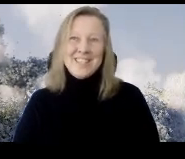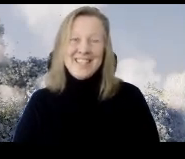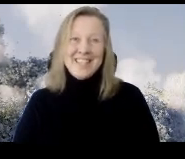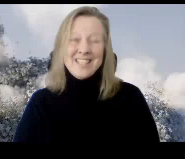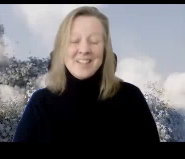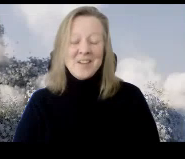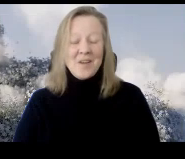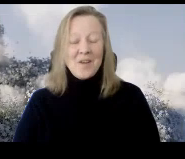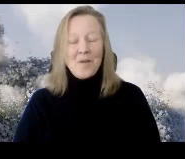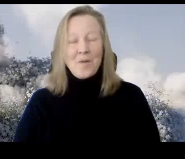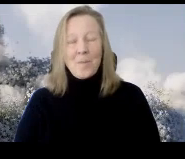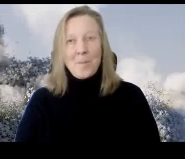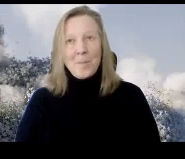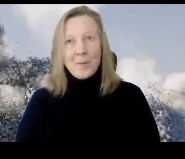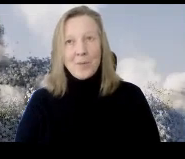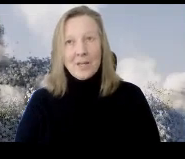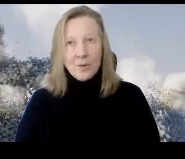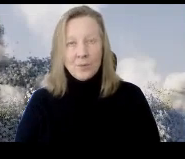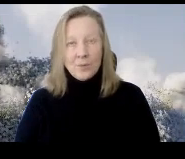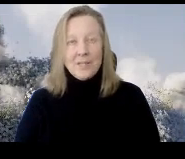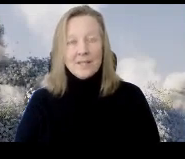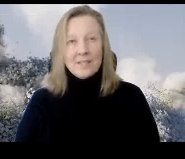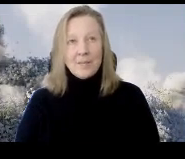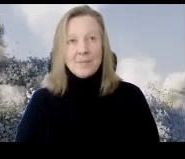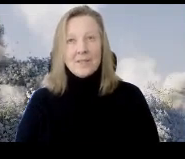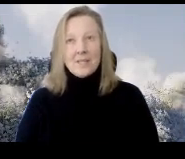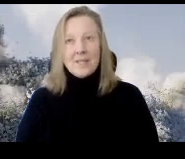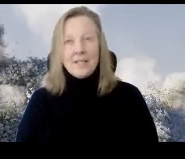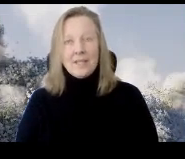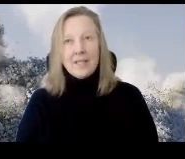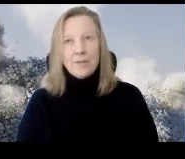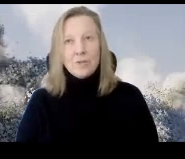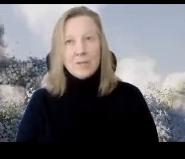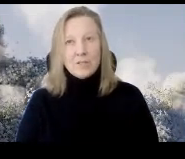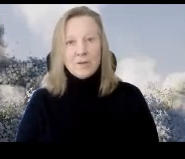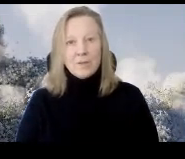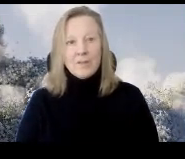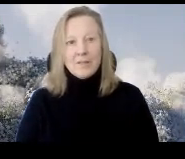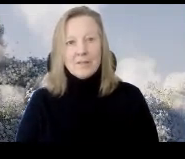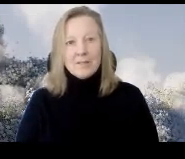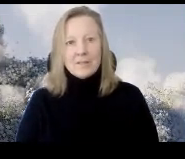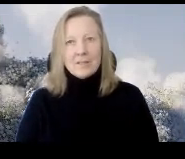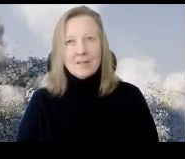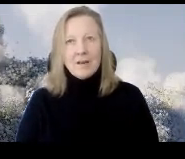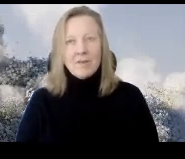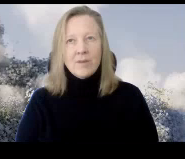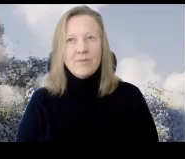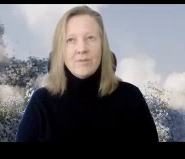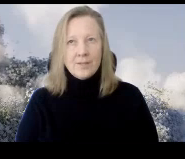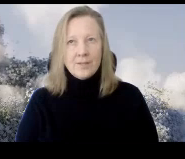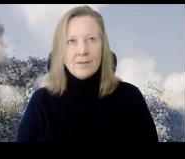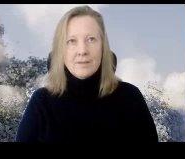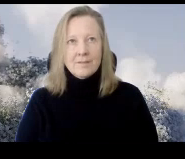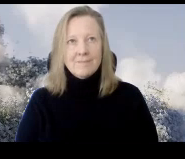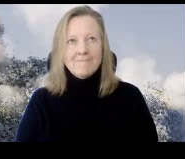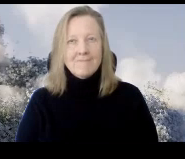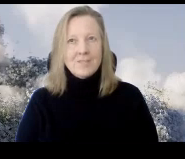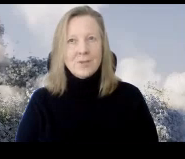wish I could say yes, but we can only Okay, accept the Canadian language benchmark because of our which is